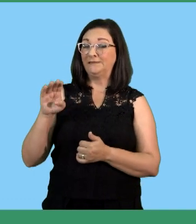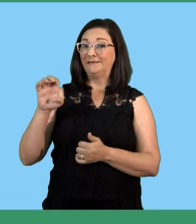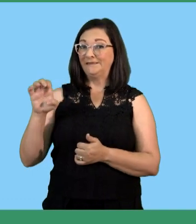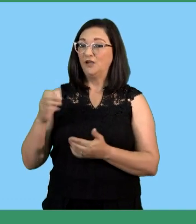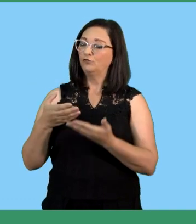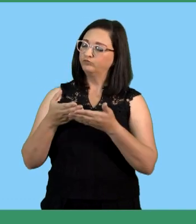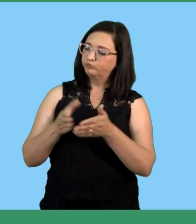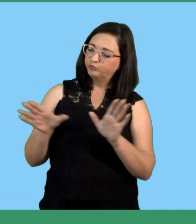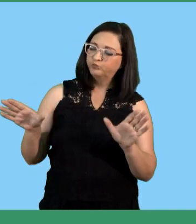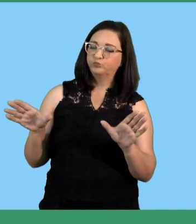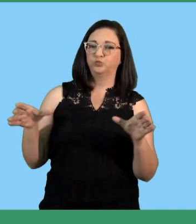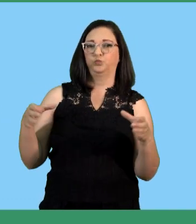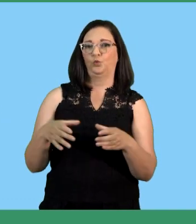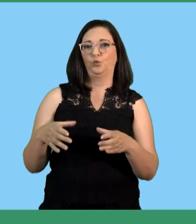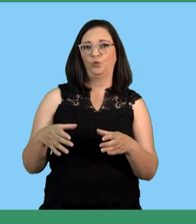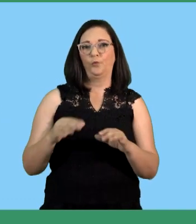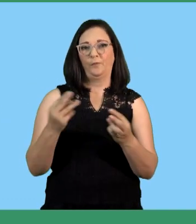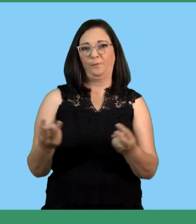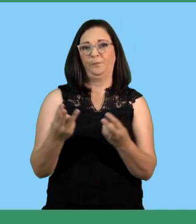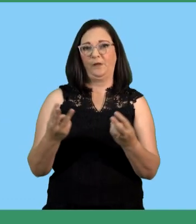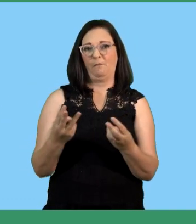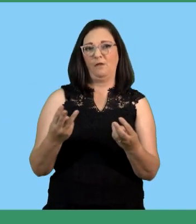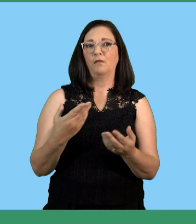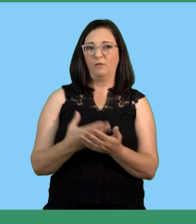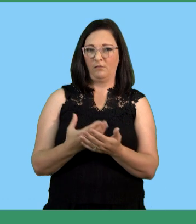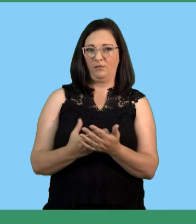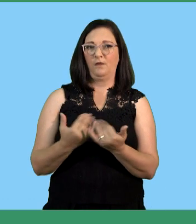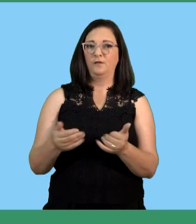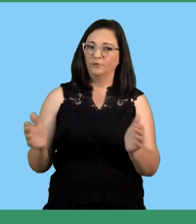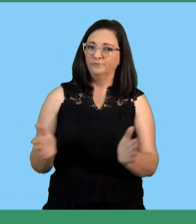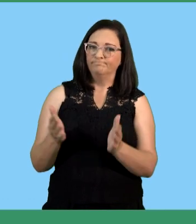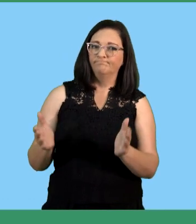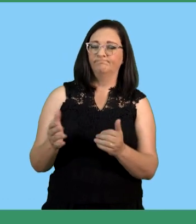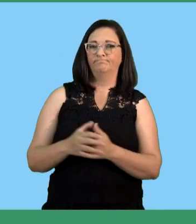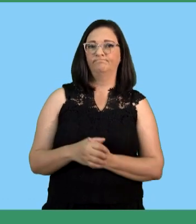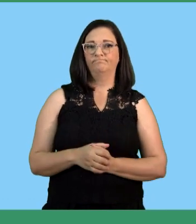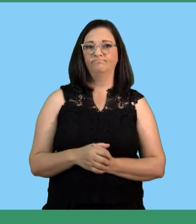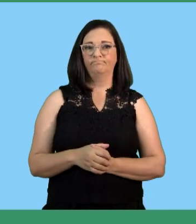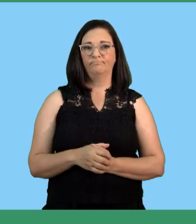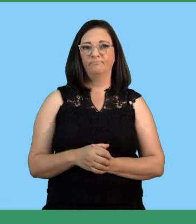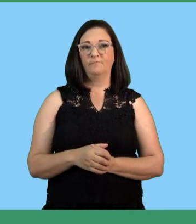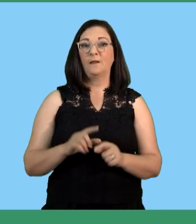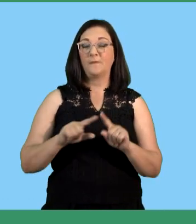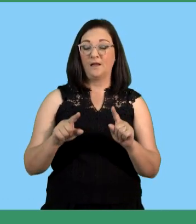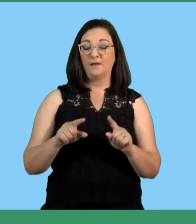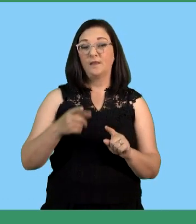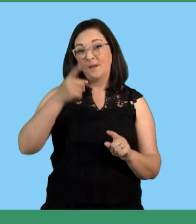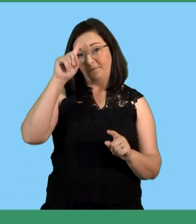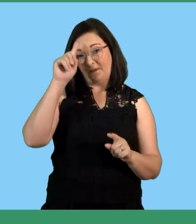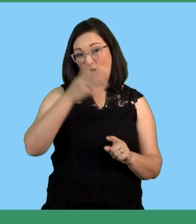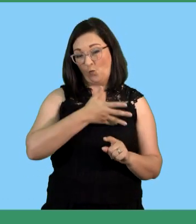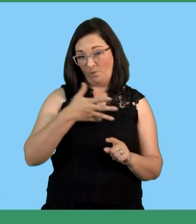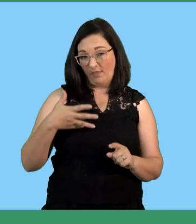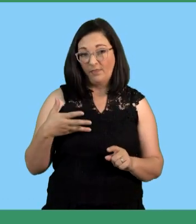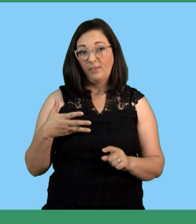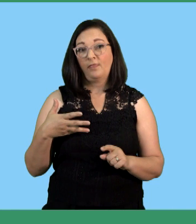previously disadvantaged people. Now, don't forget these previously disadvantaged people. We're looking at Black women.